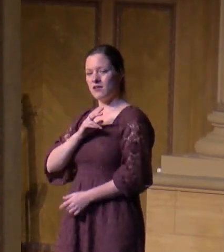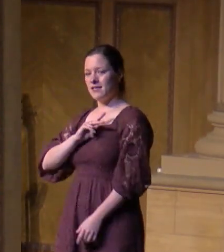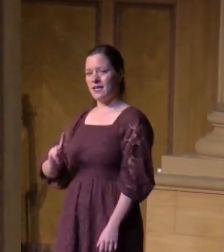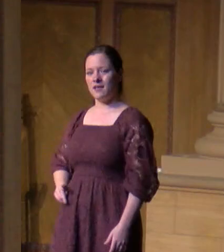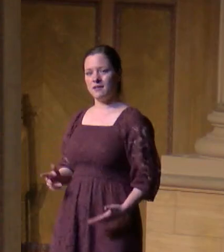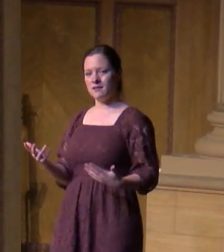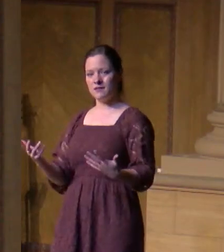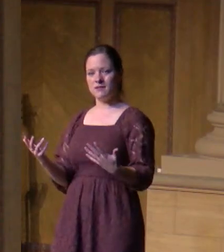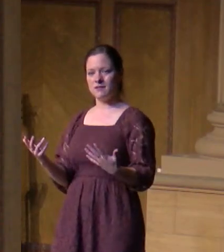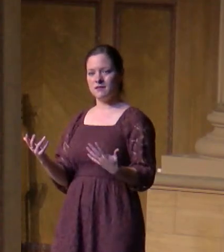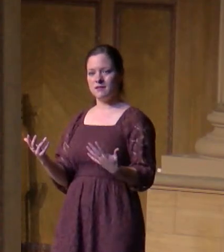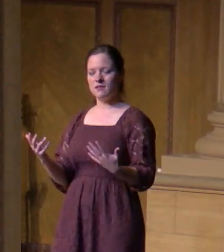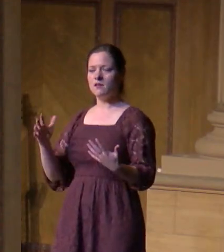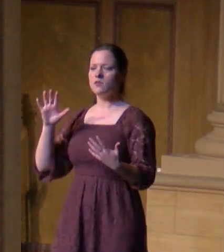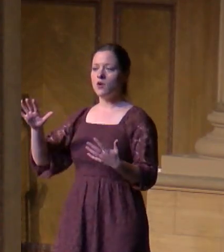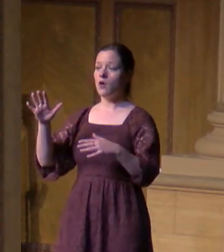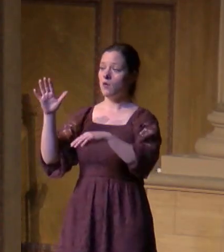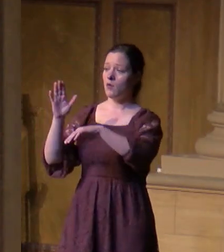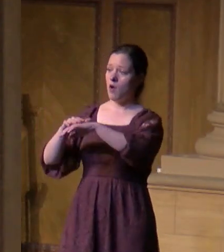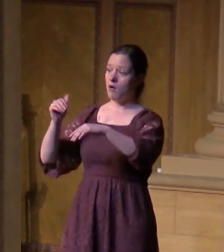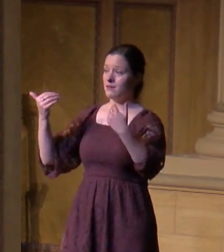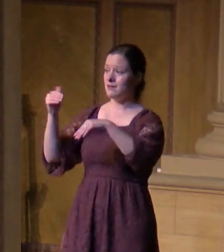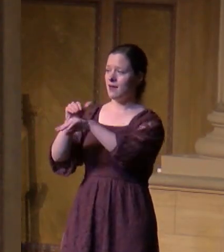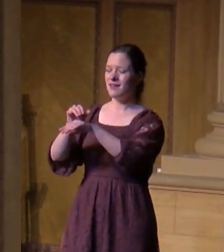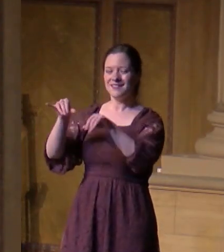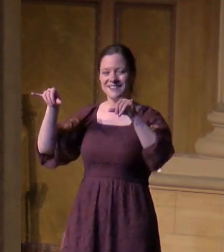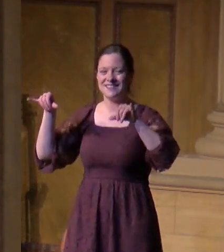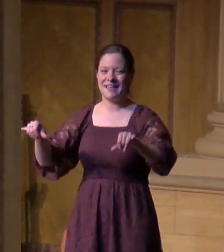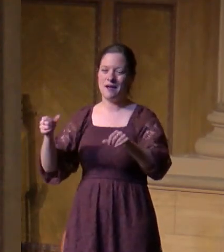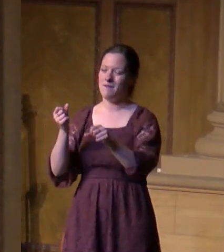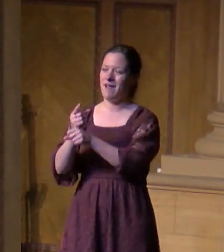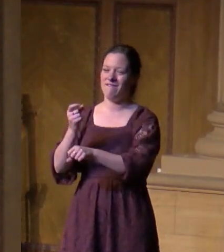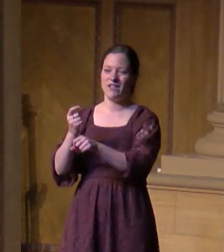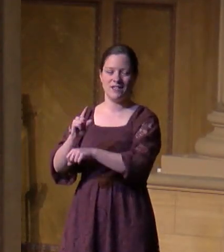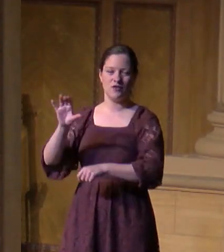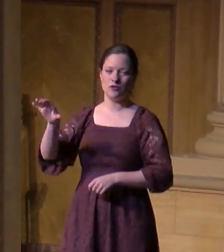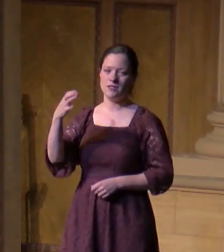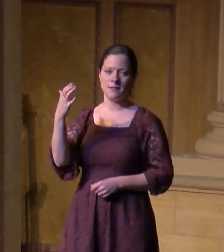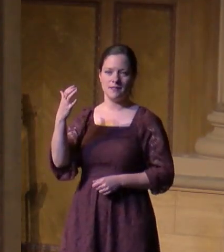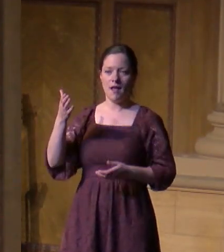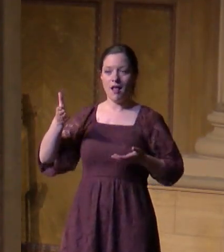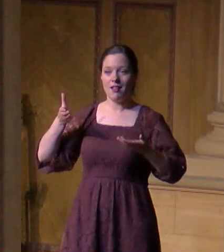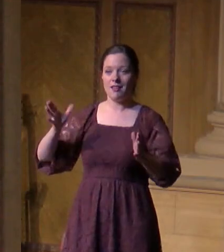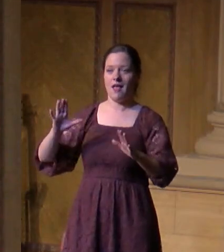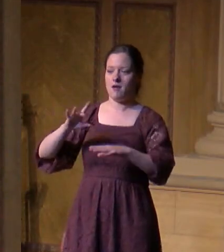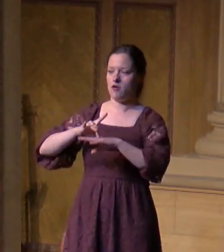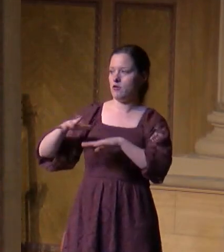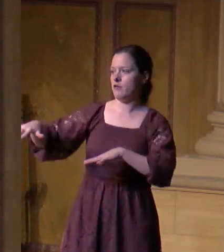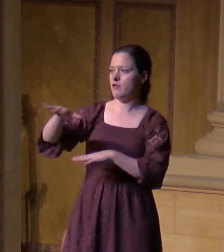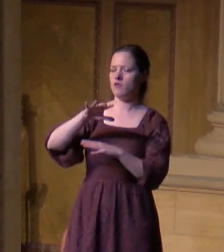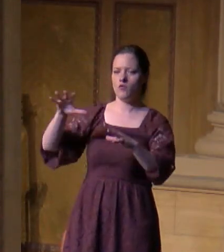and so the call tonight is the same call as every Christmas let earth receive her king